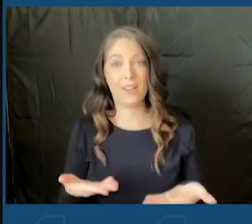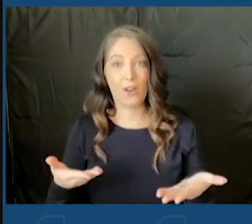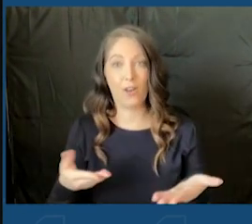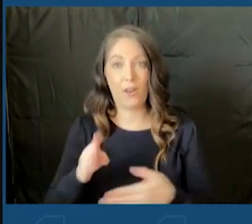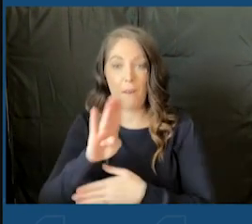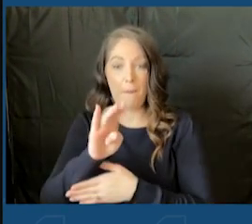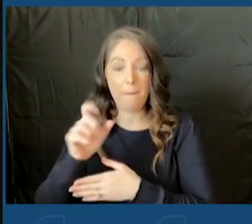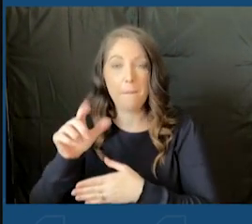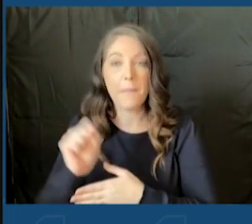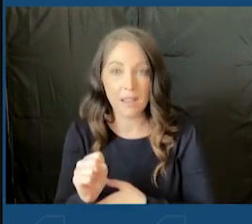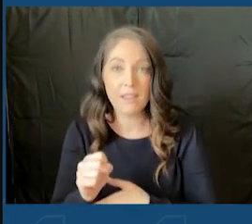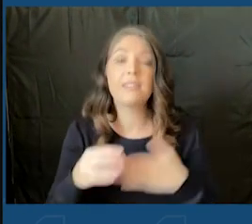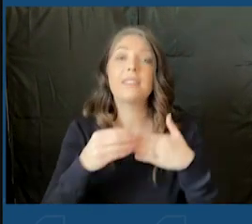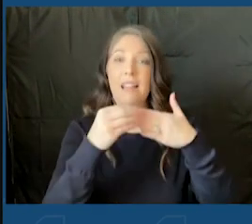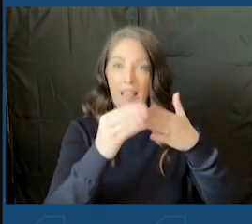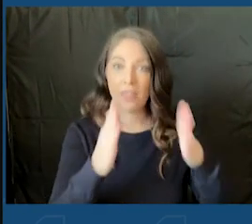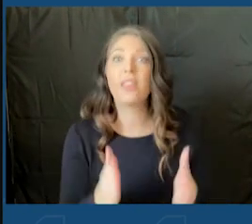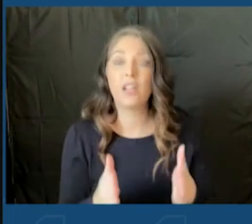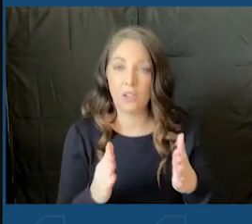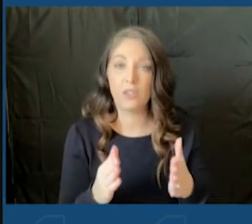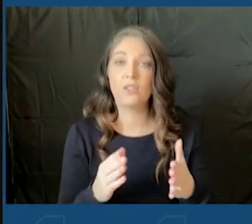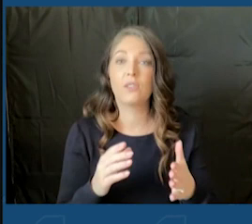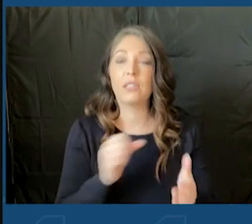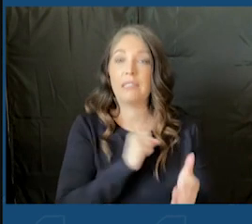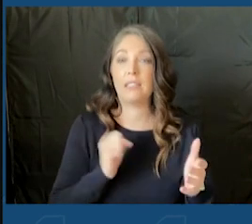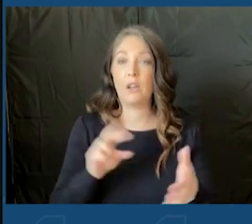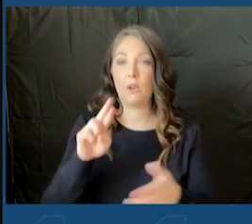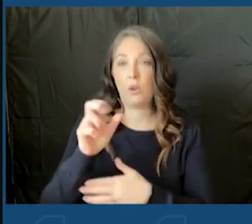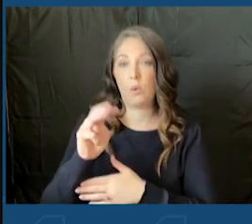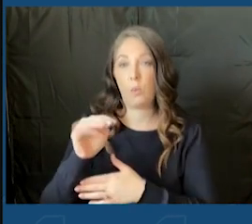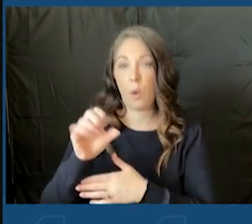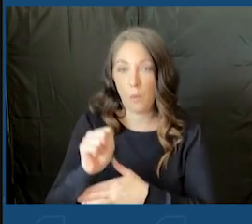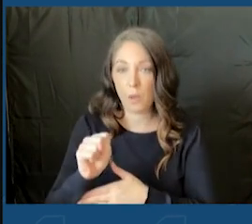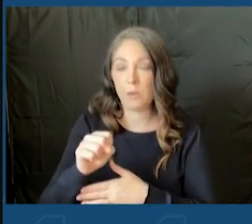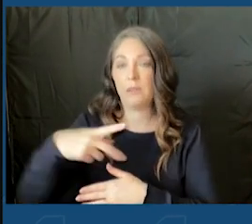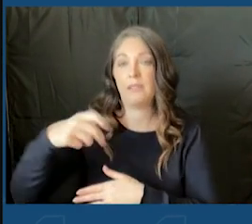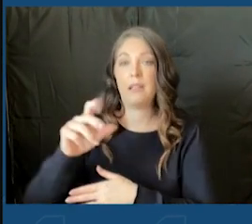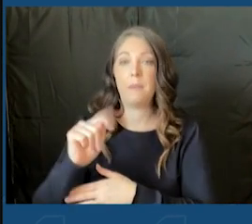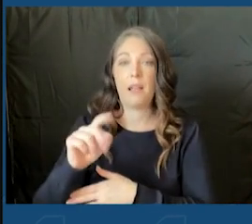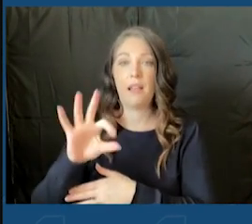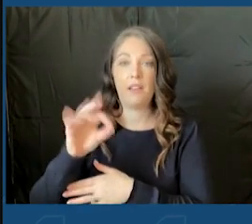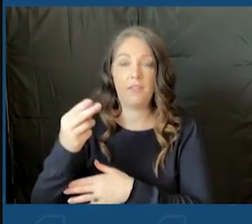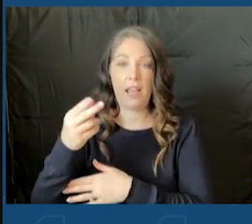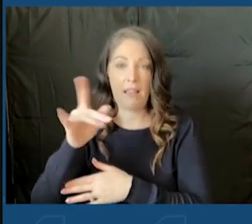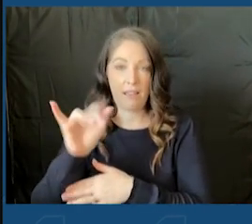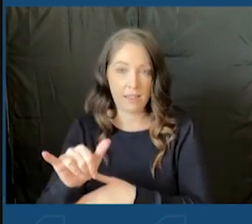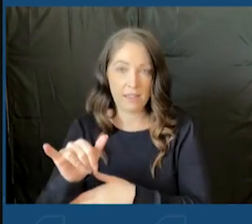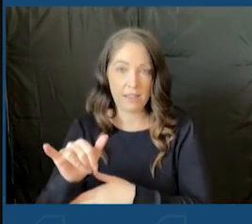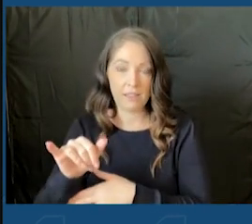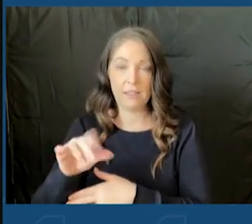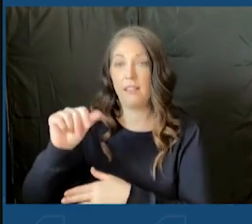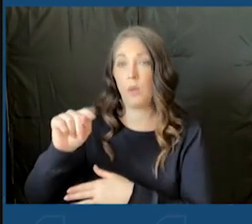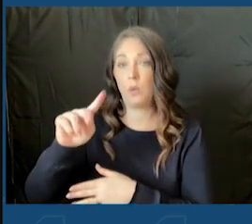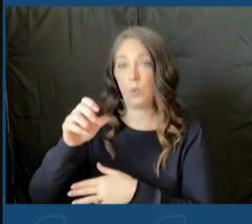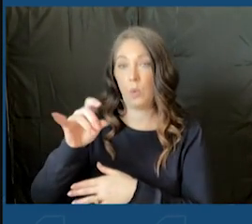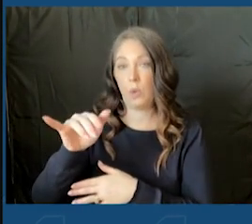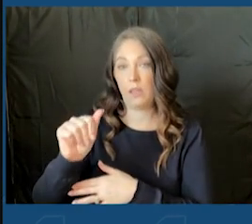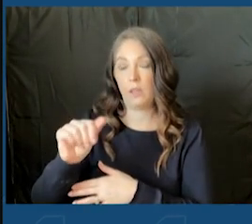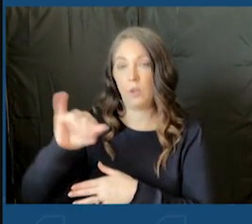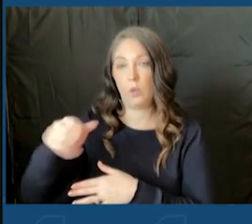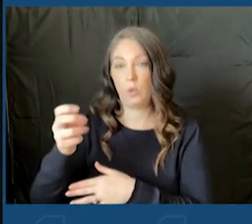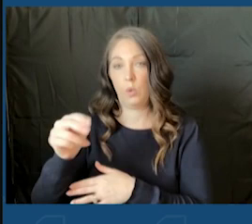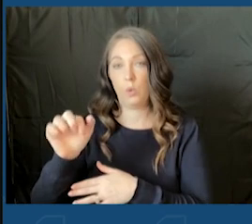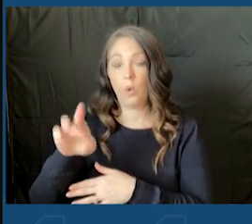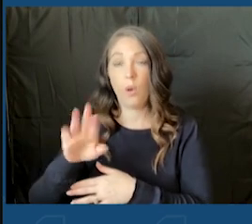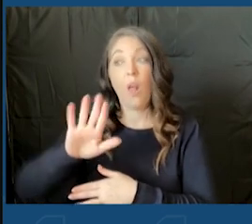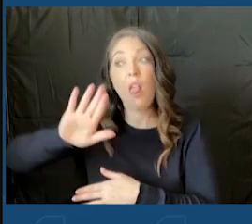Again, I'm going to call out Senator Ramos, Pat Fahey, Latoya Joyner, and Senator Parker for their vision. These